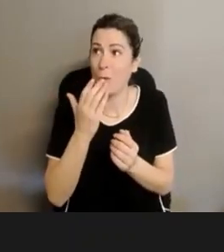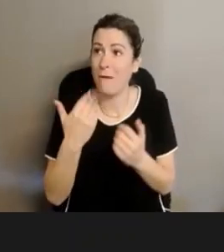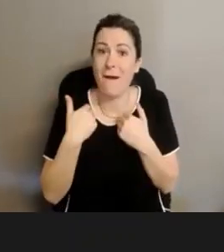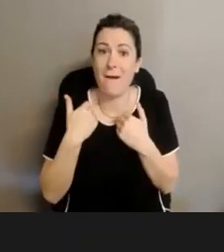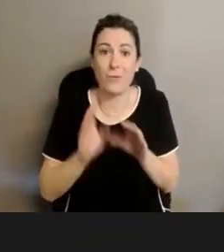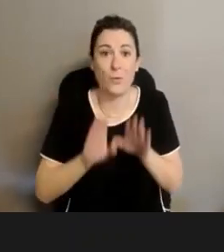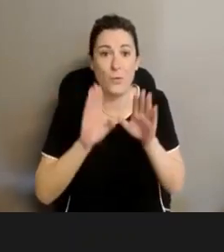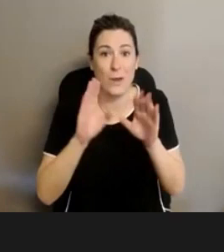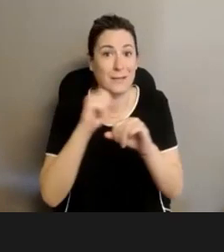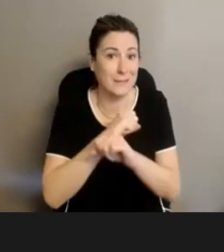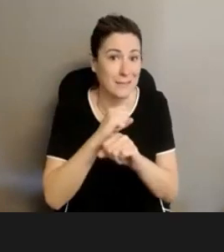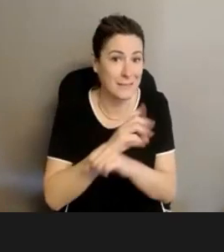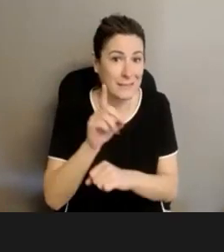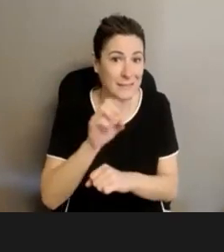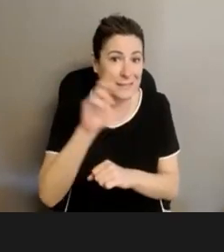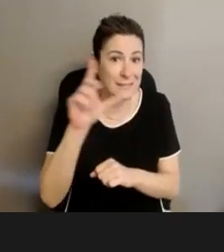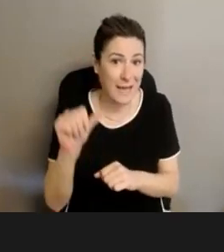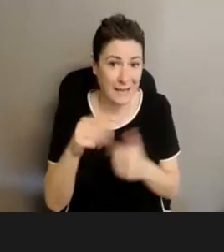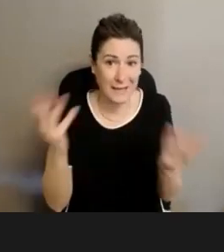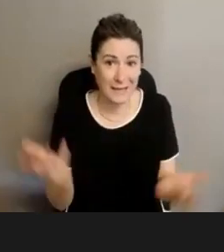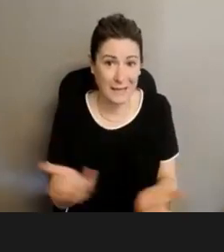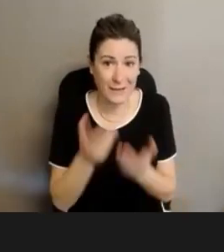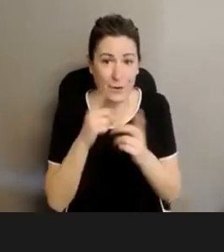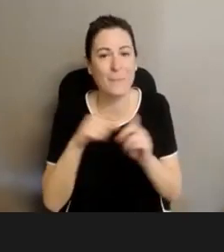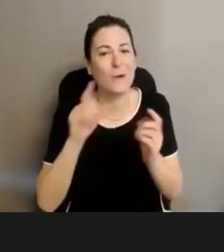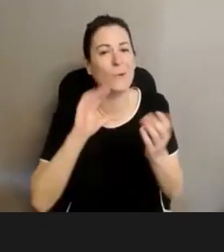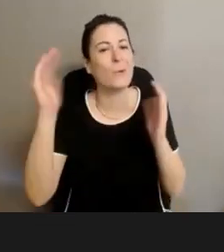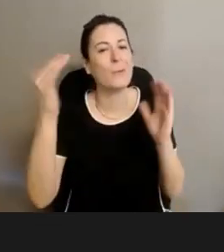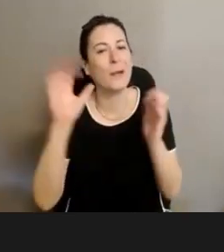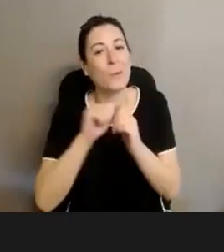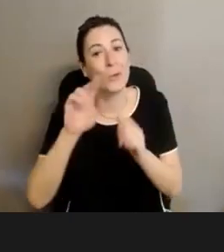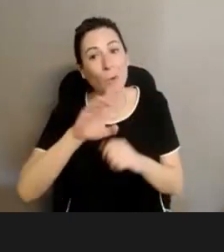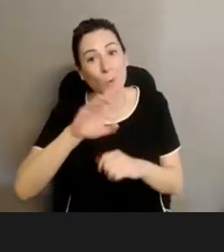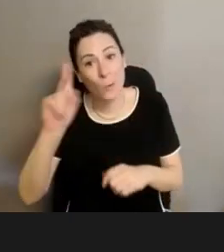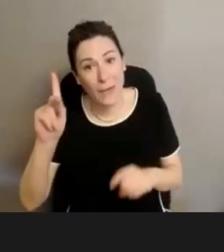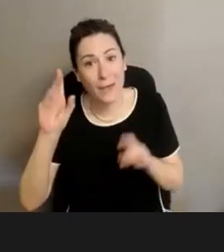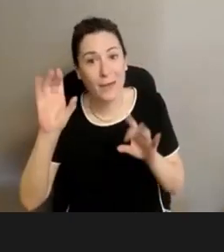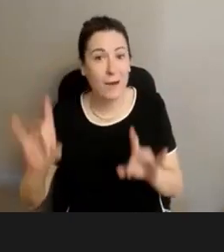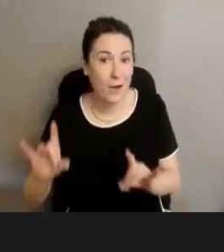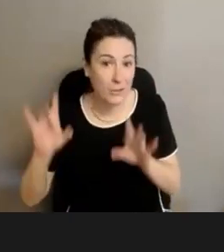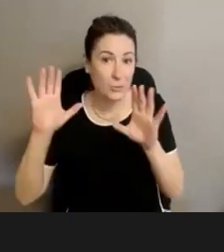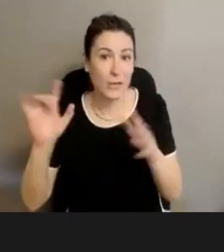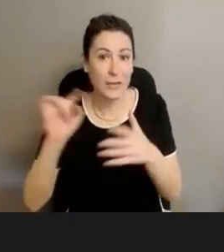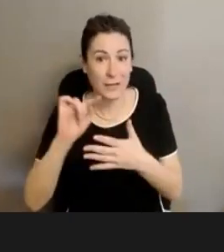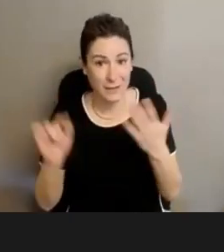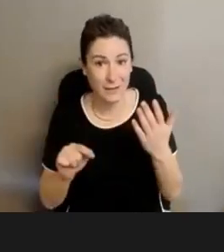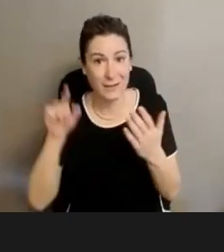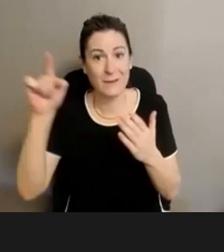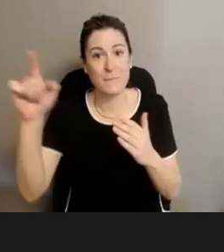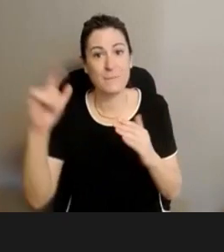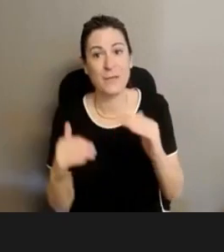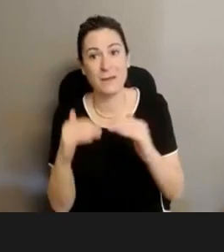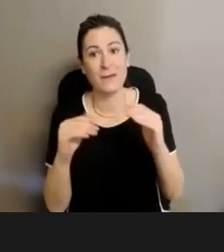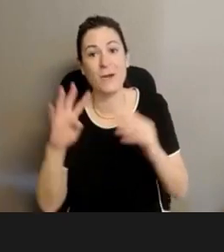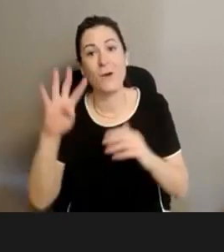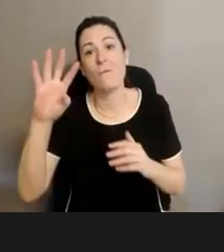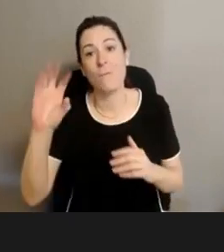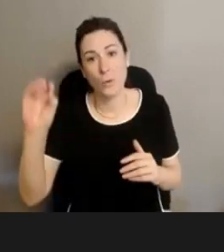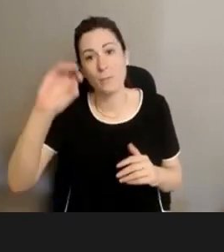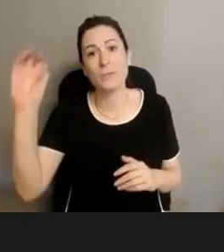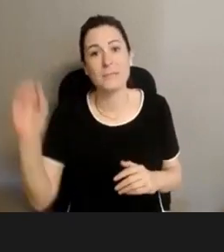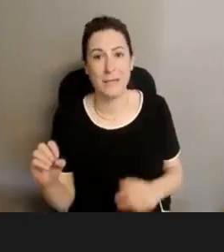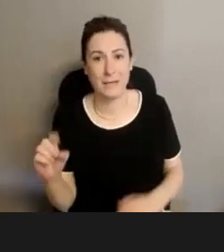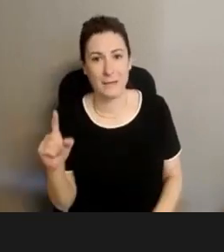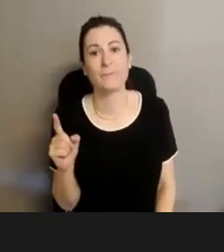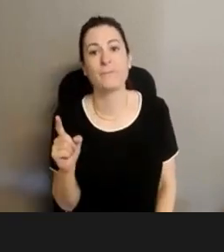jurisdictions like the UK, Ireland, Australia, that amount is often seen as 40%. So that means